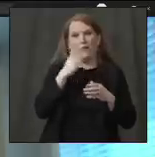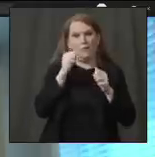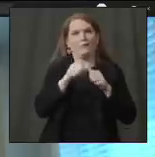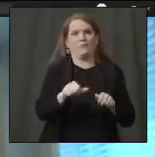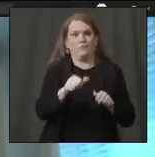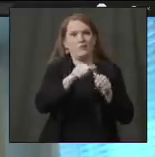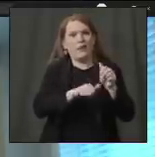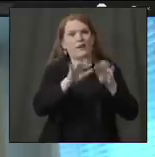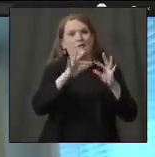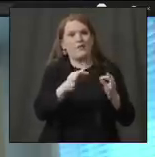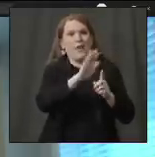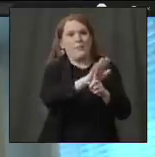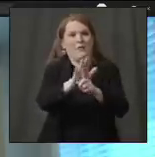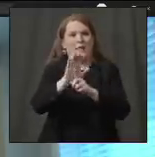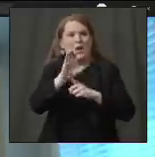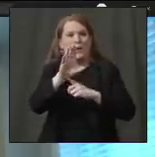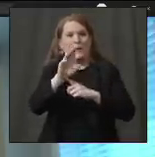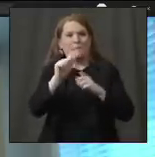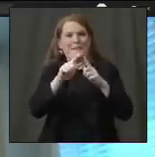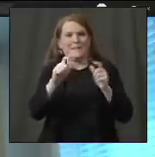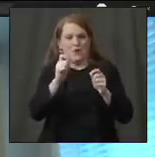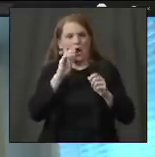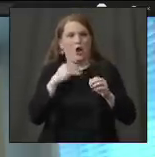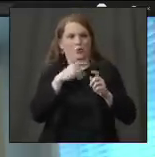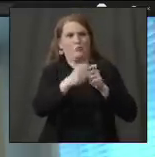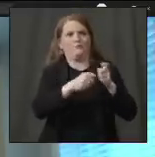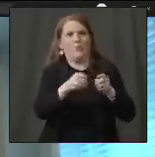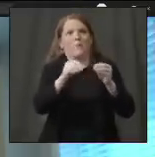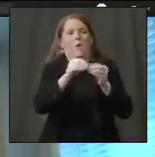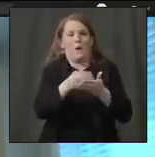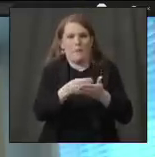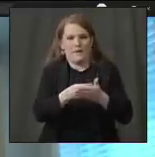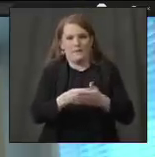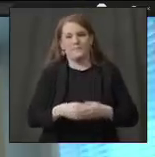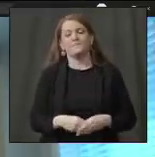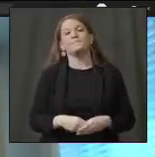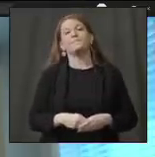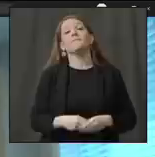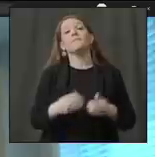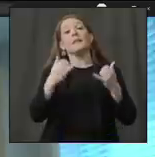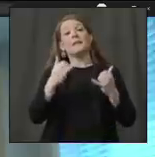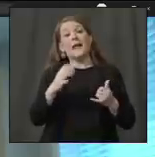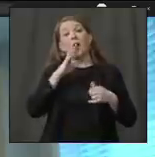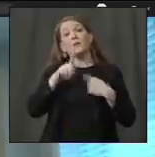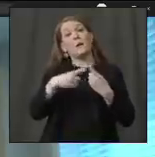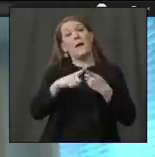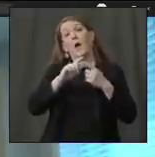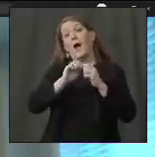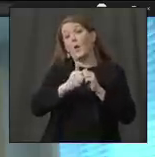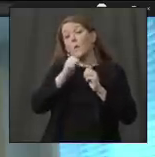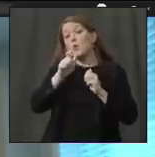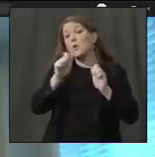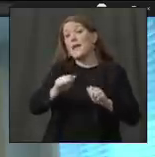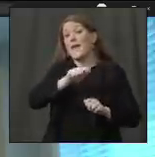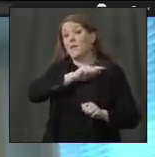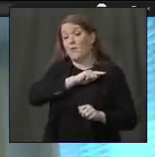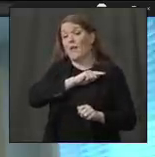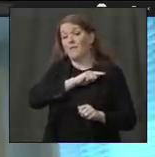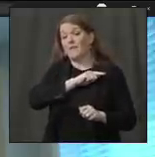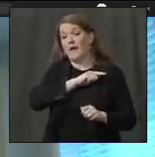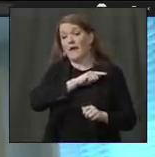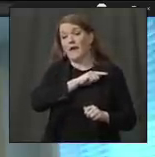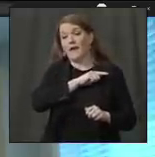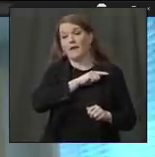month of May. We've also extended SNAP eligibility. So if you were a recipient that was due